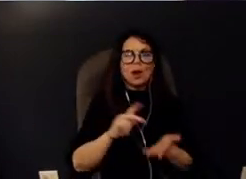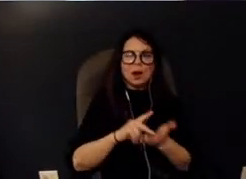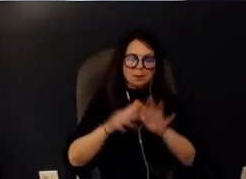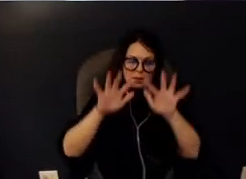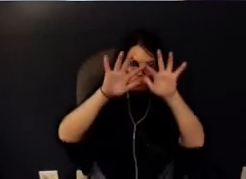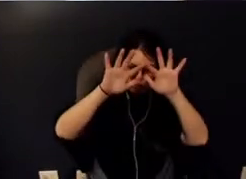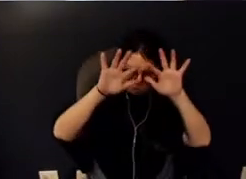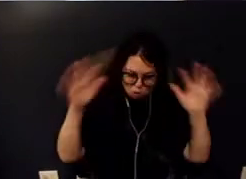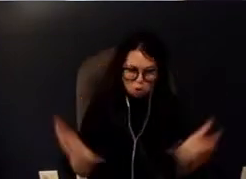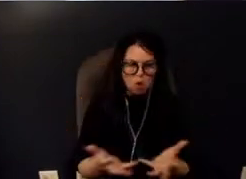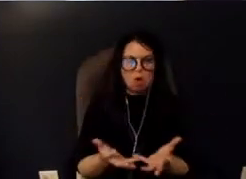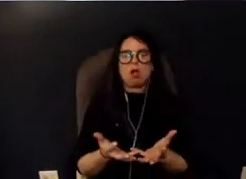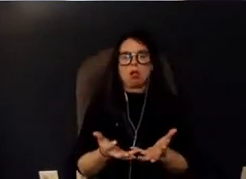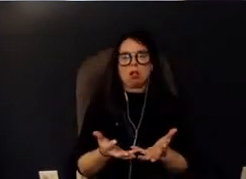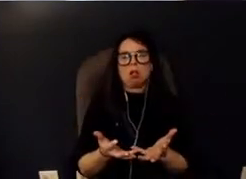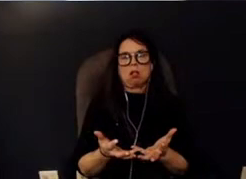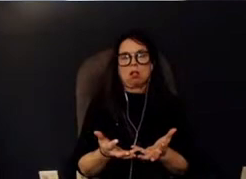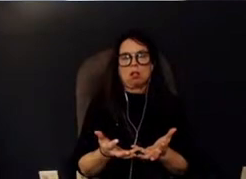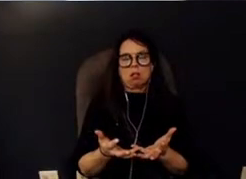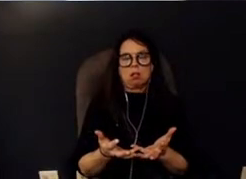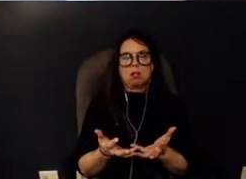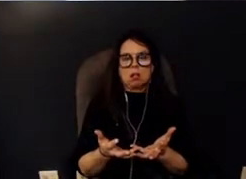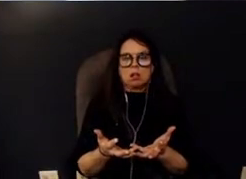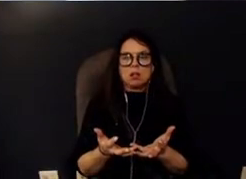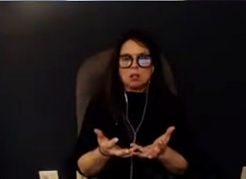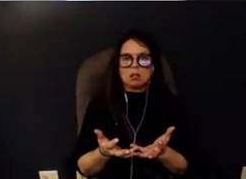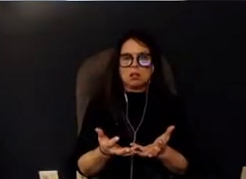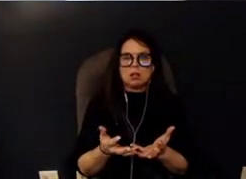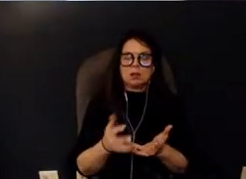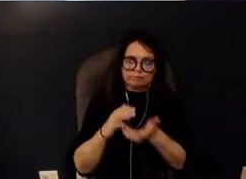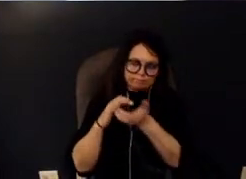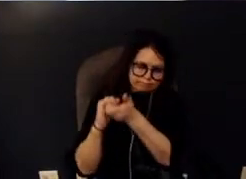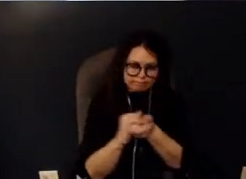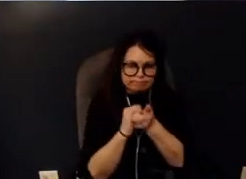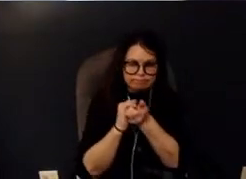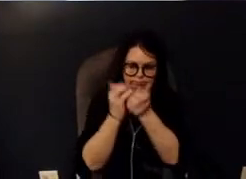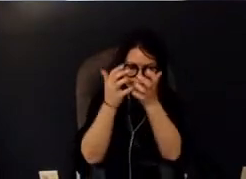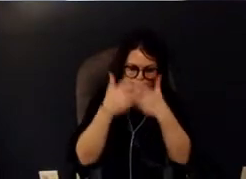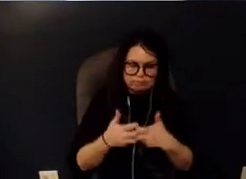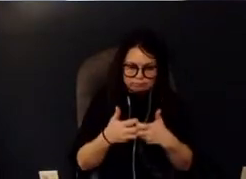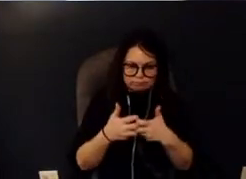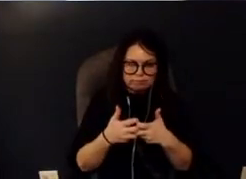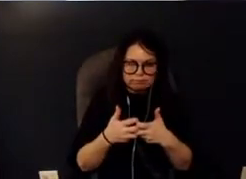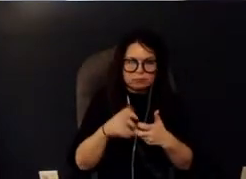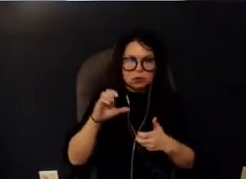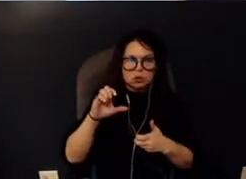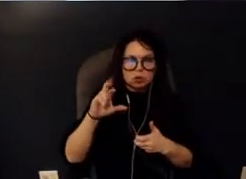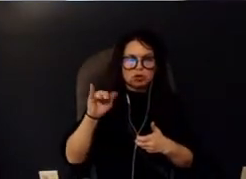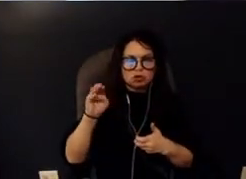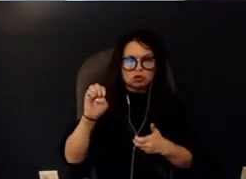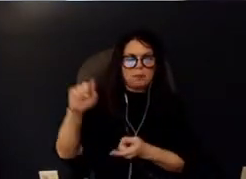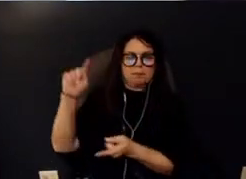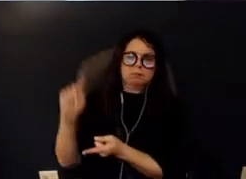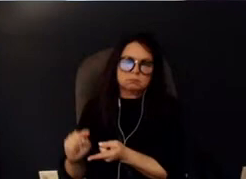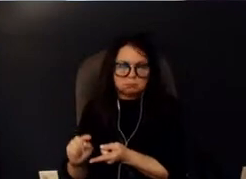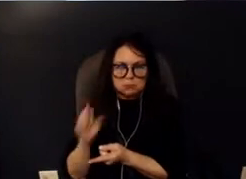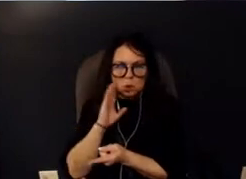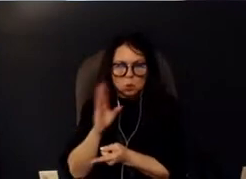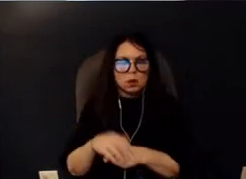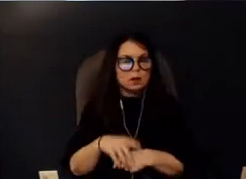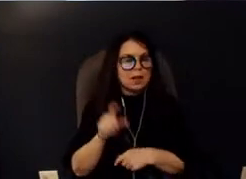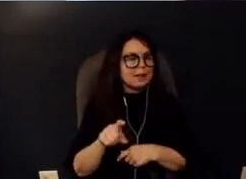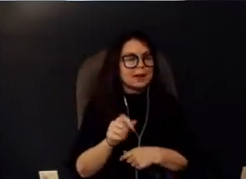to lower the crime rate in our communities. We need a mother's love. We need